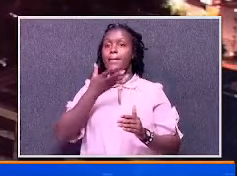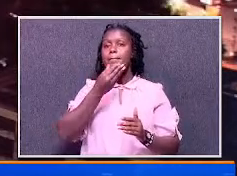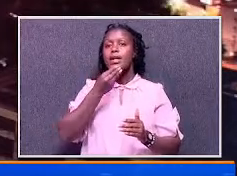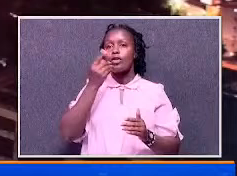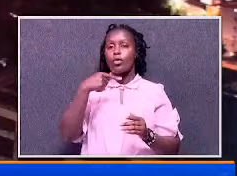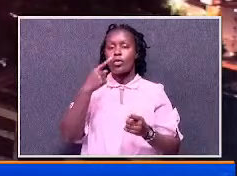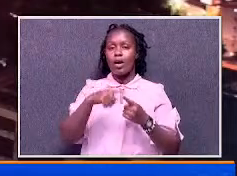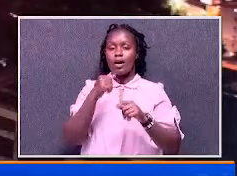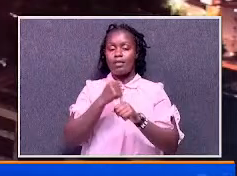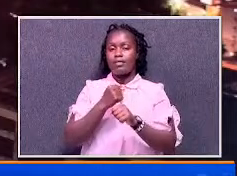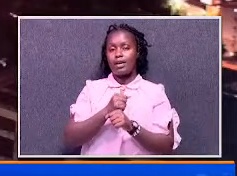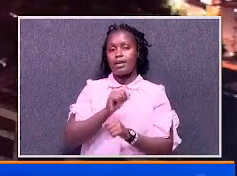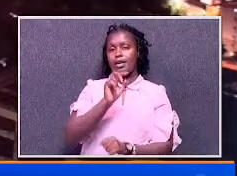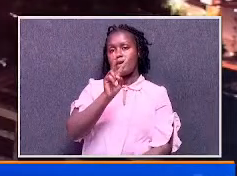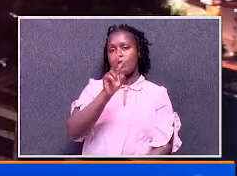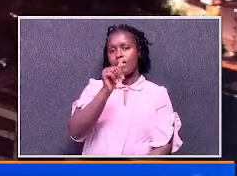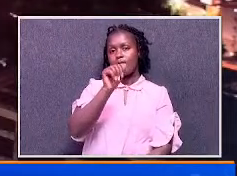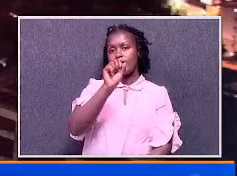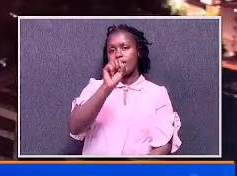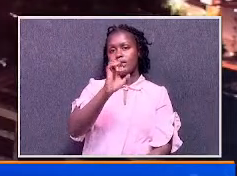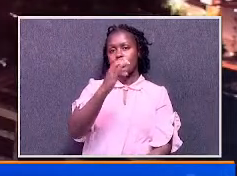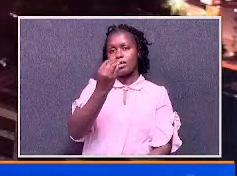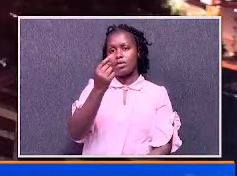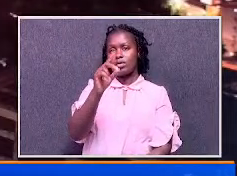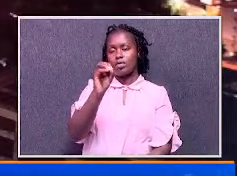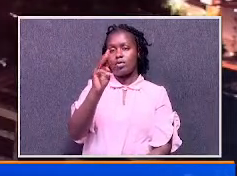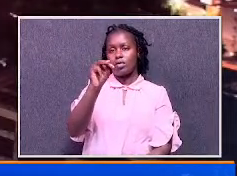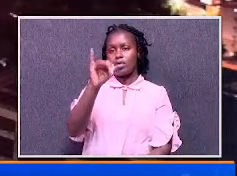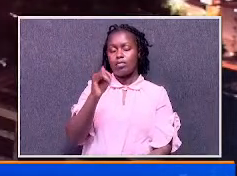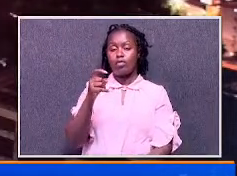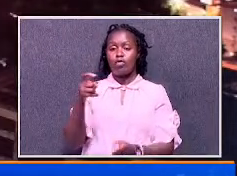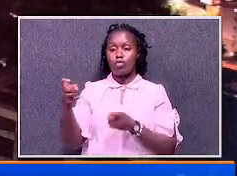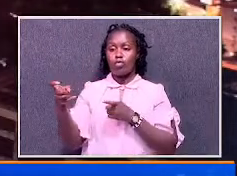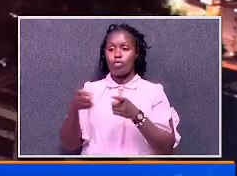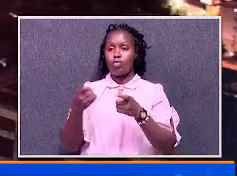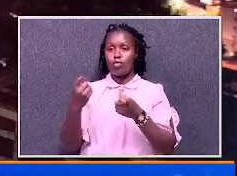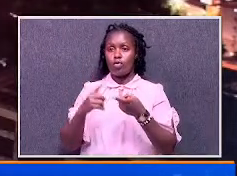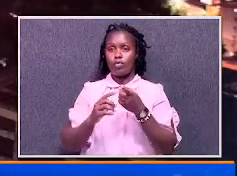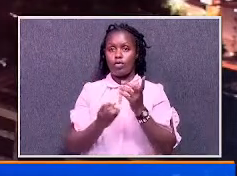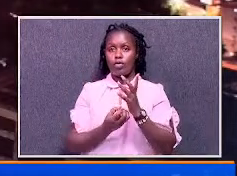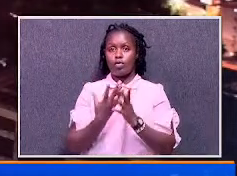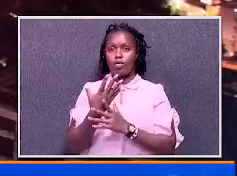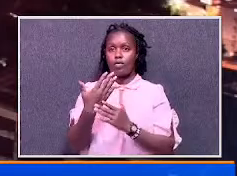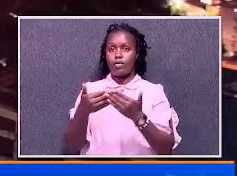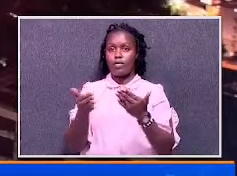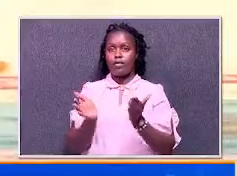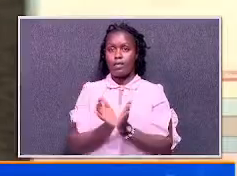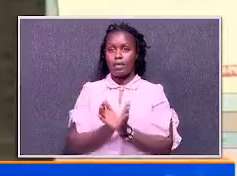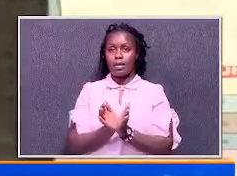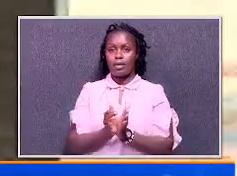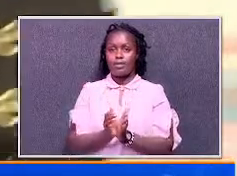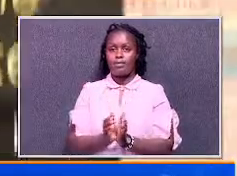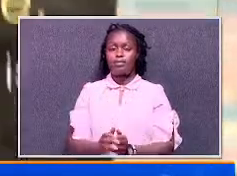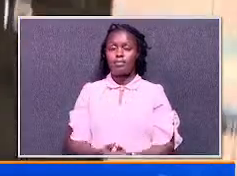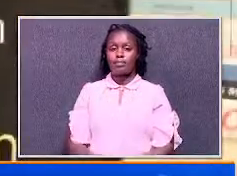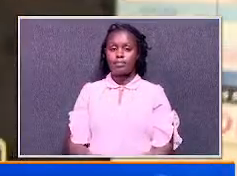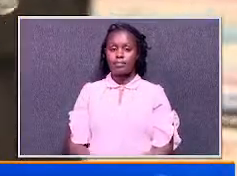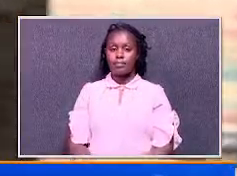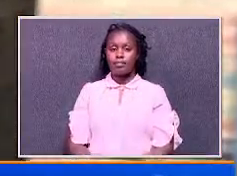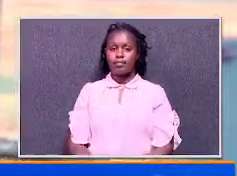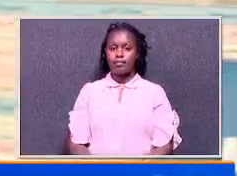vasectomy and brings us the following story of men taking control of the growth of their families.